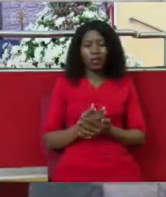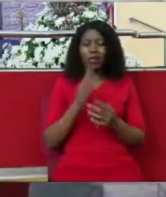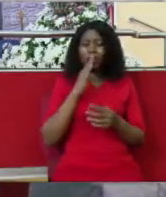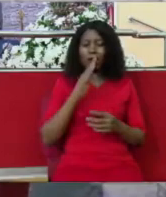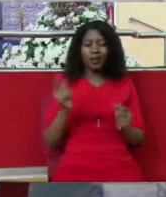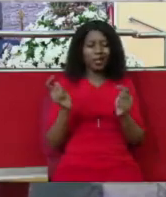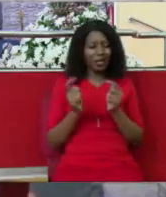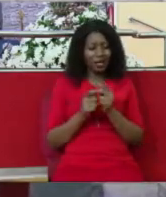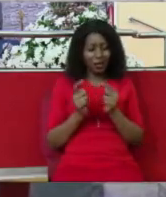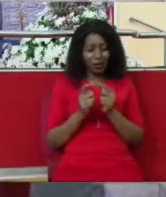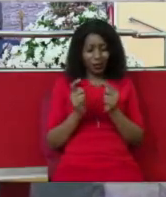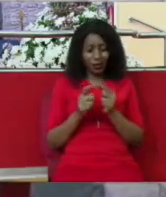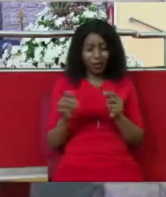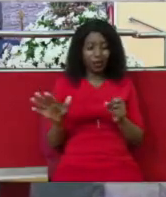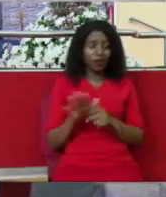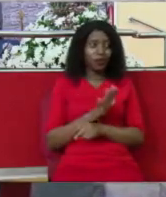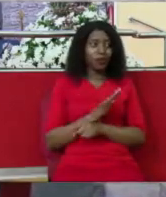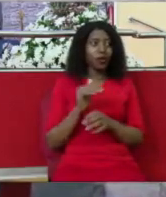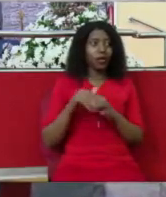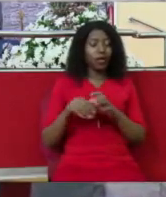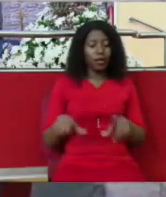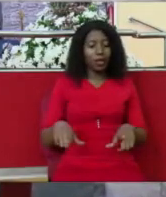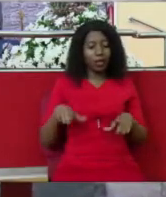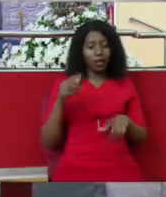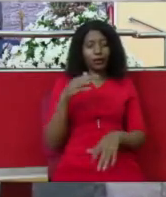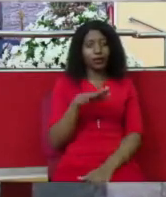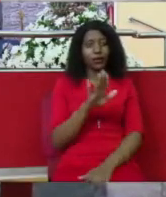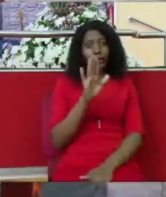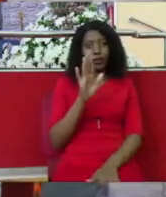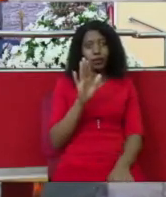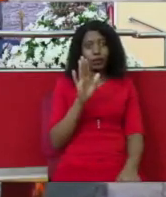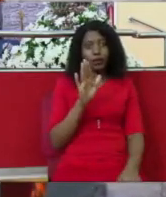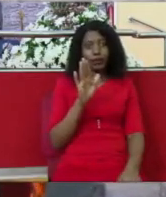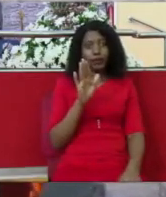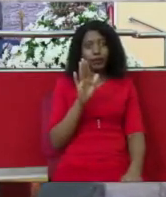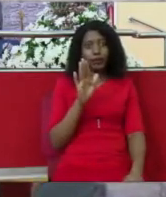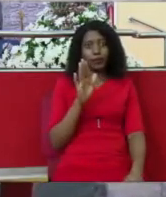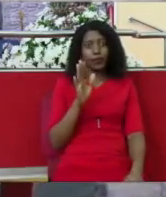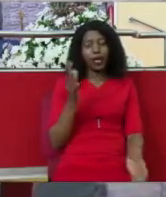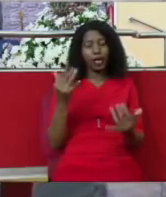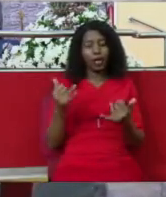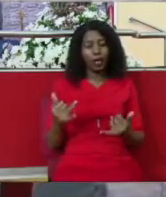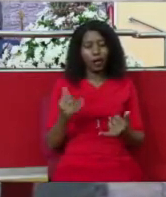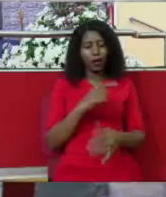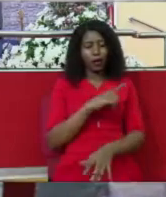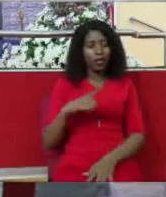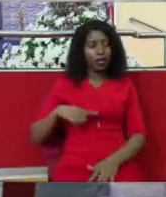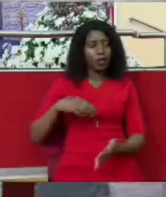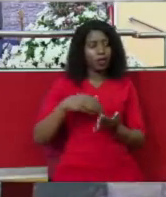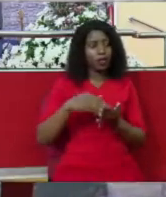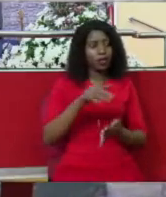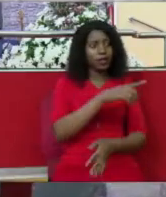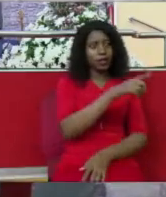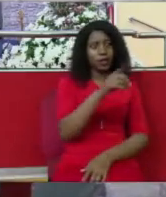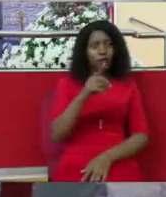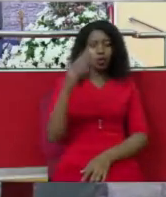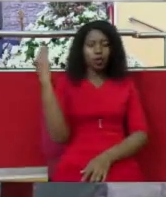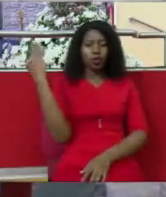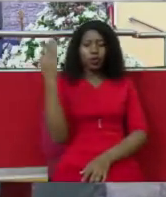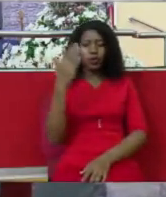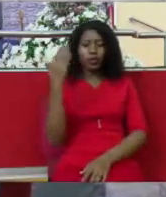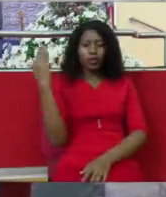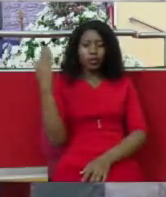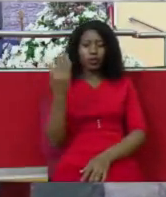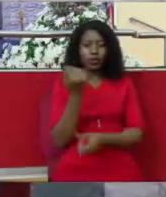Ni kama tukiwa tumeketi mahali kama hapa na kuna watu wamekuwa wakikusumbua sana. And now the Lord is telling you to go and preach to them salvation. Na